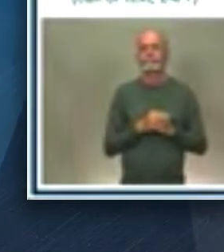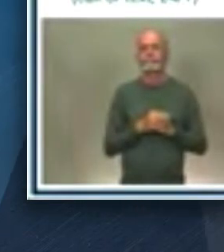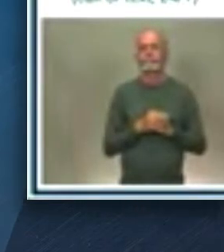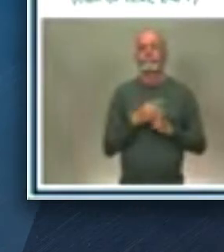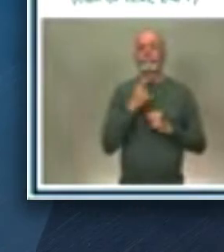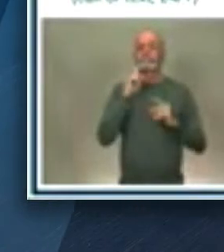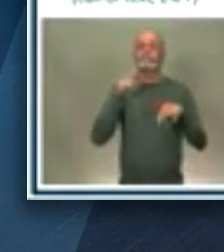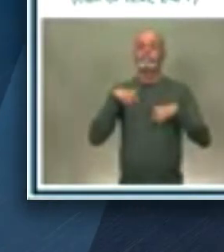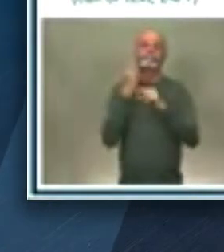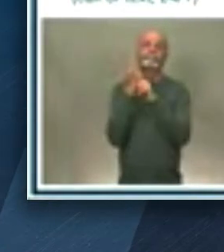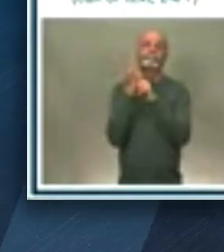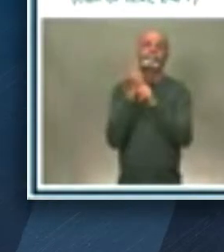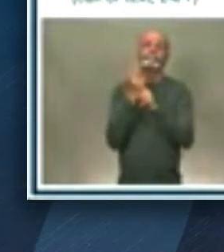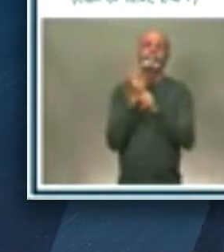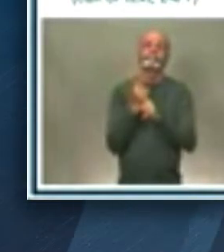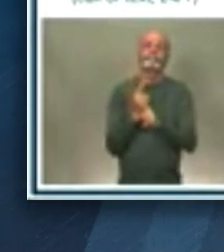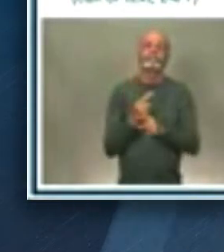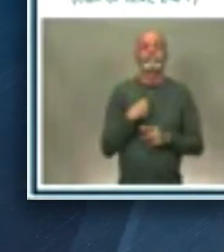earlier, that